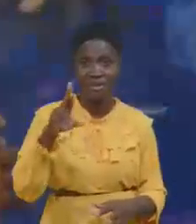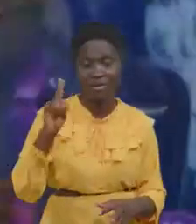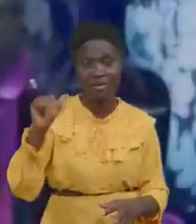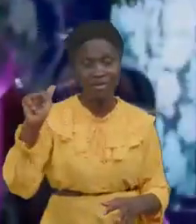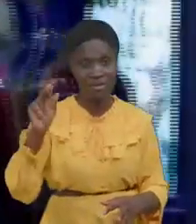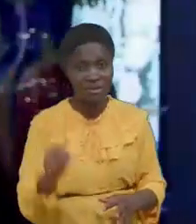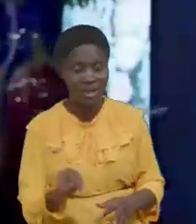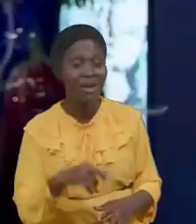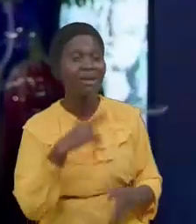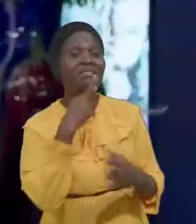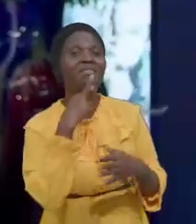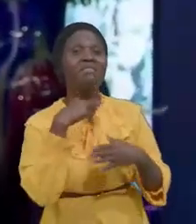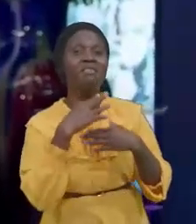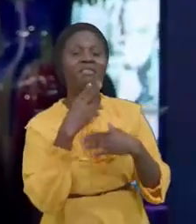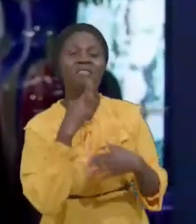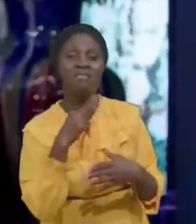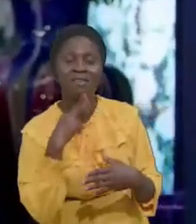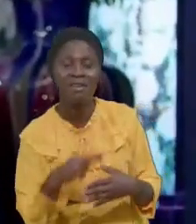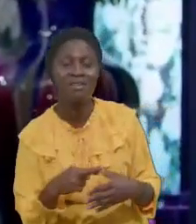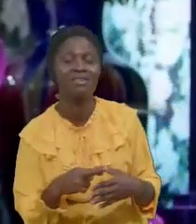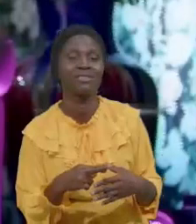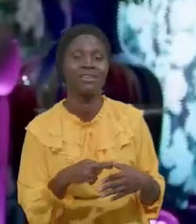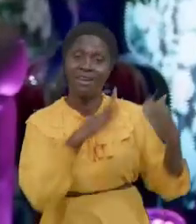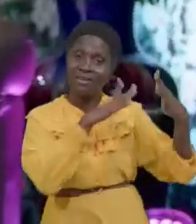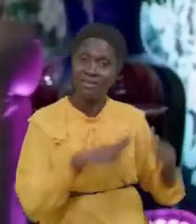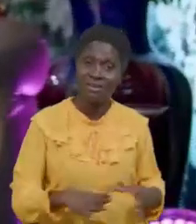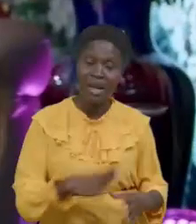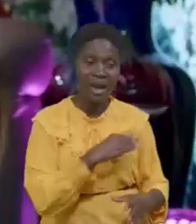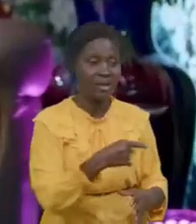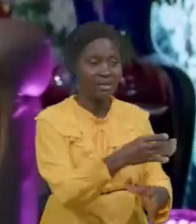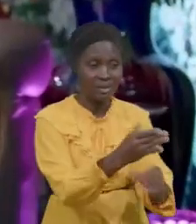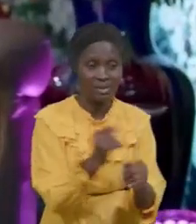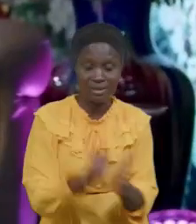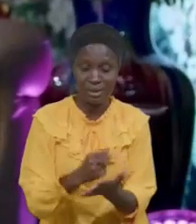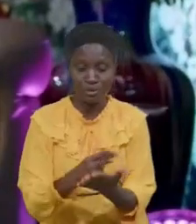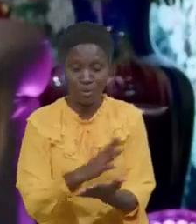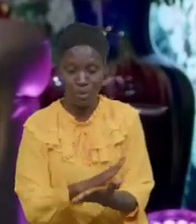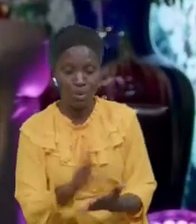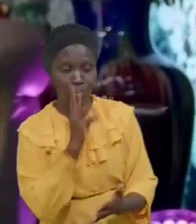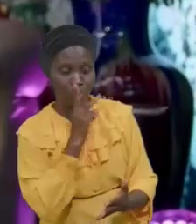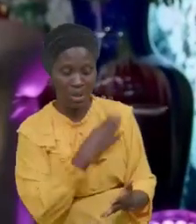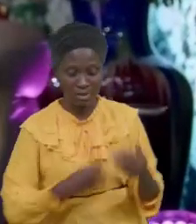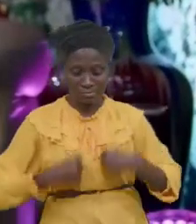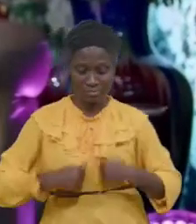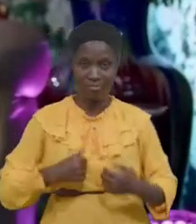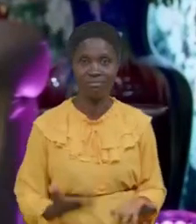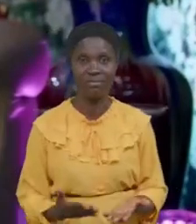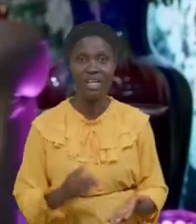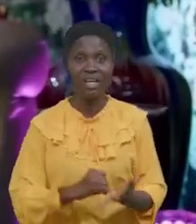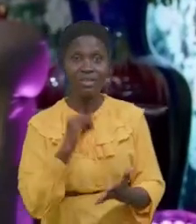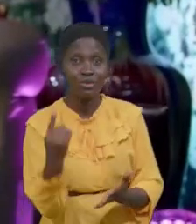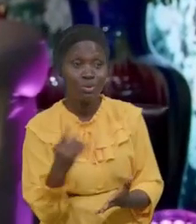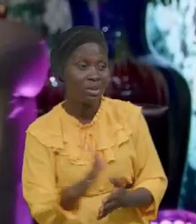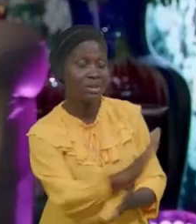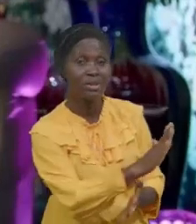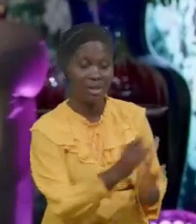and they have taken that river holy water and they bath. It's only their skin that